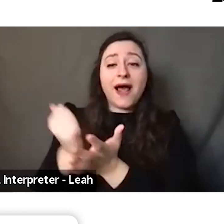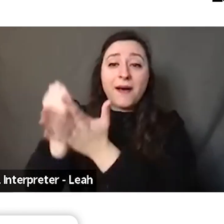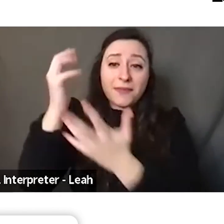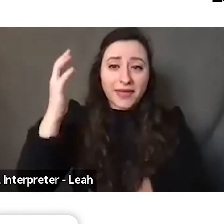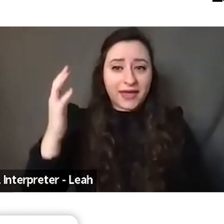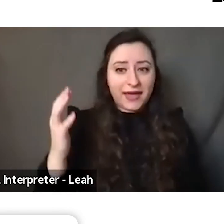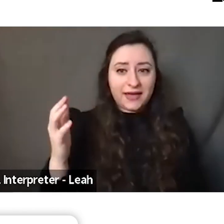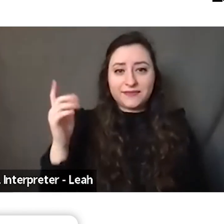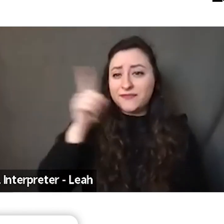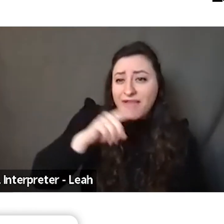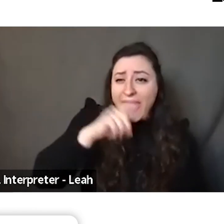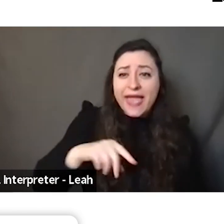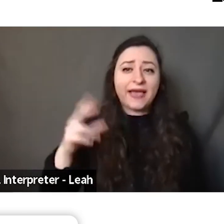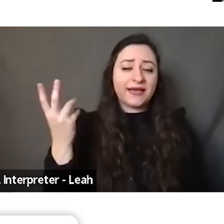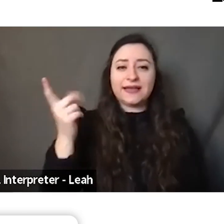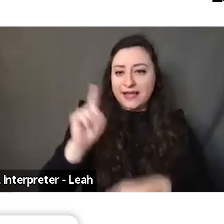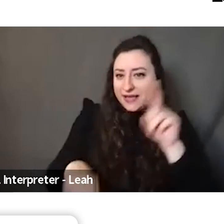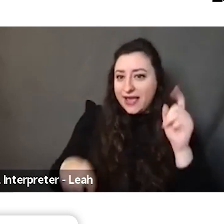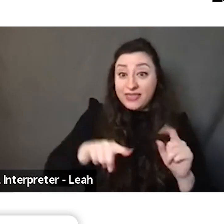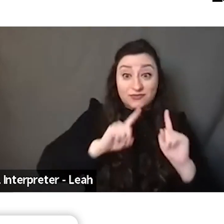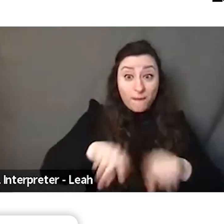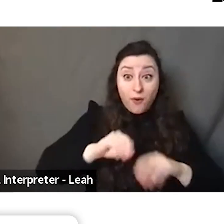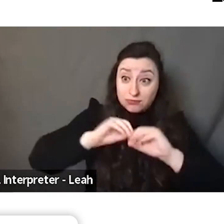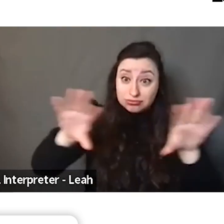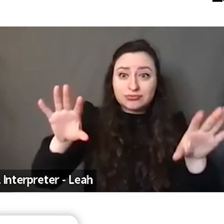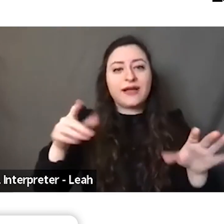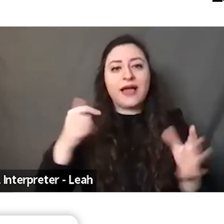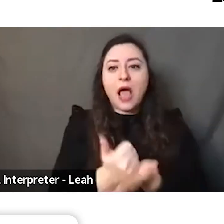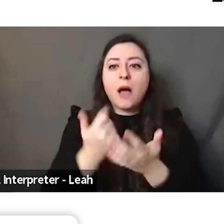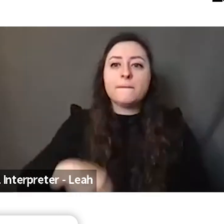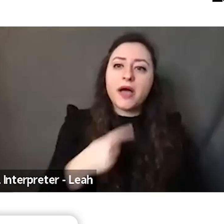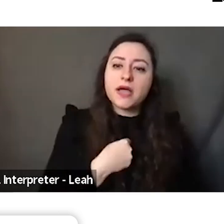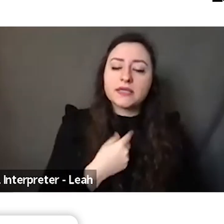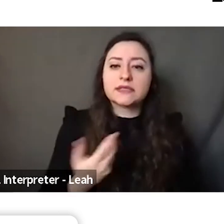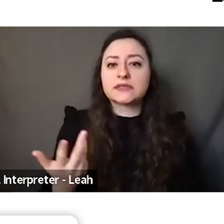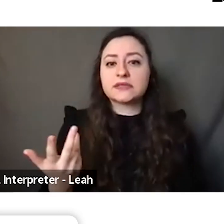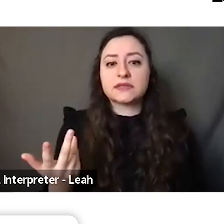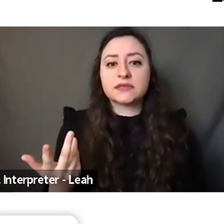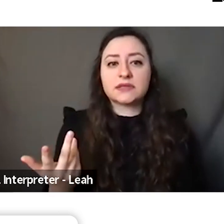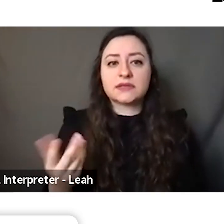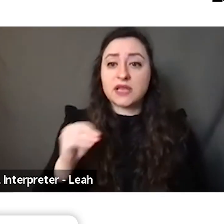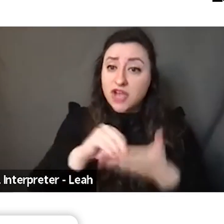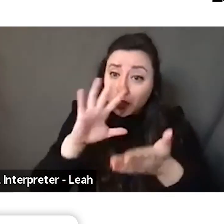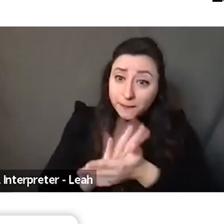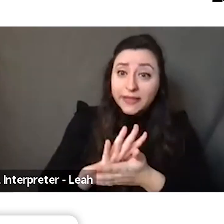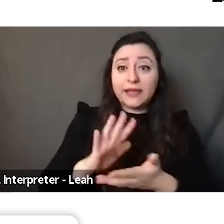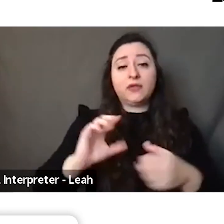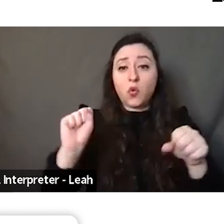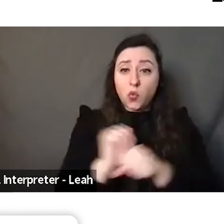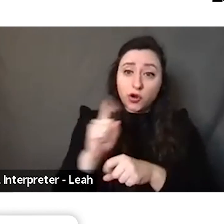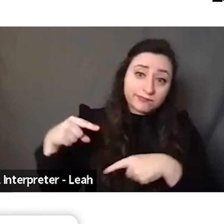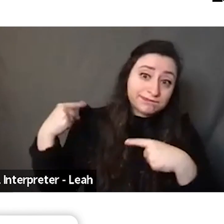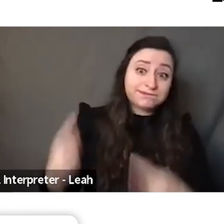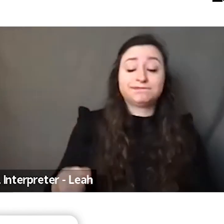whatever they're going to do after this report comes out. This report helps us to document the work that's been done